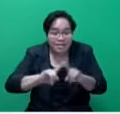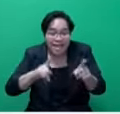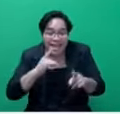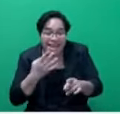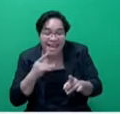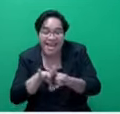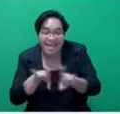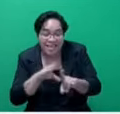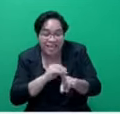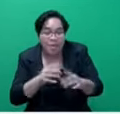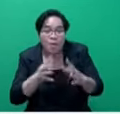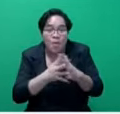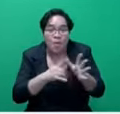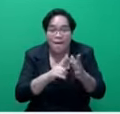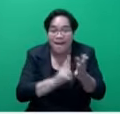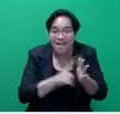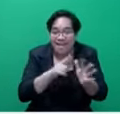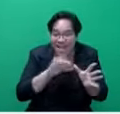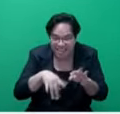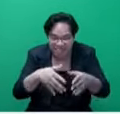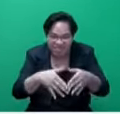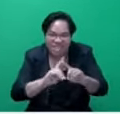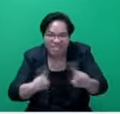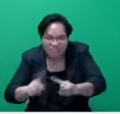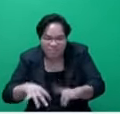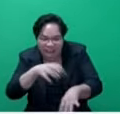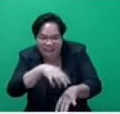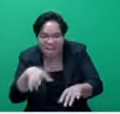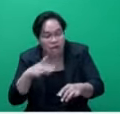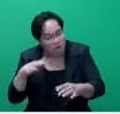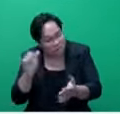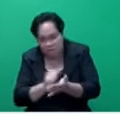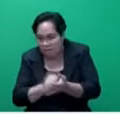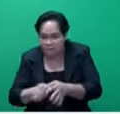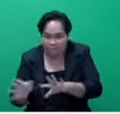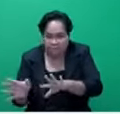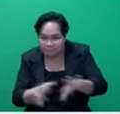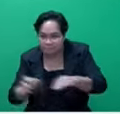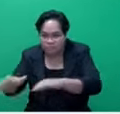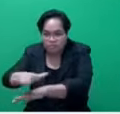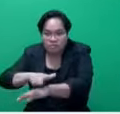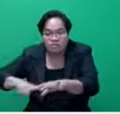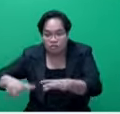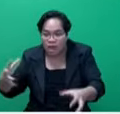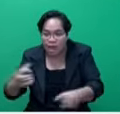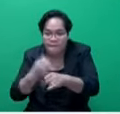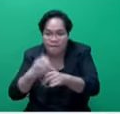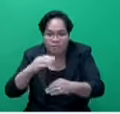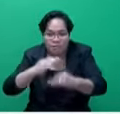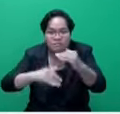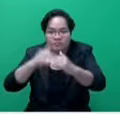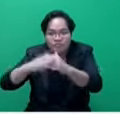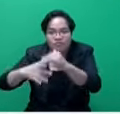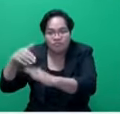upgrade has proper roads, drains, water, electricity, and sewage facilities. The upgraded lots that the